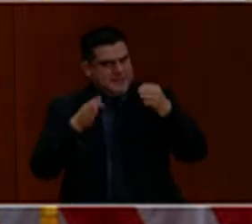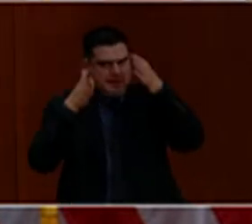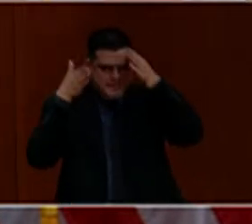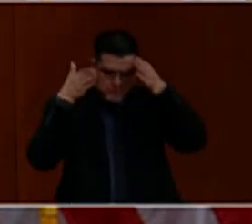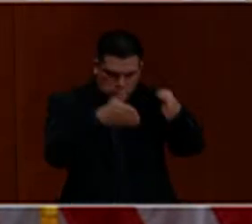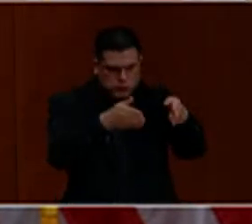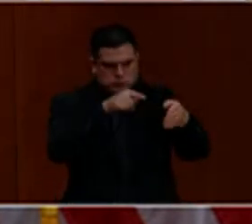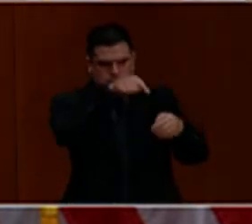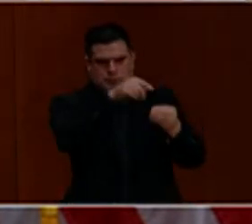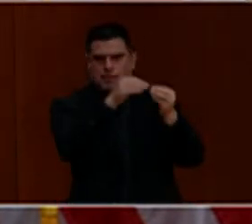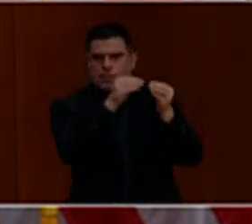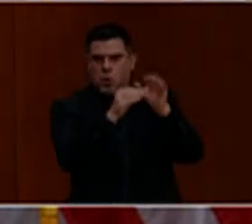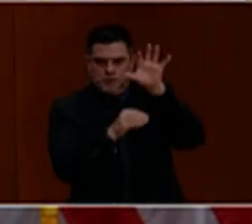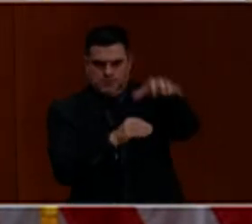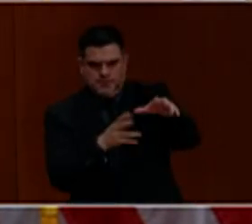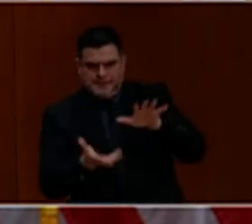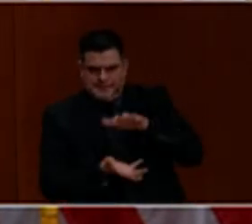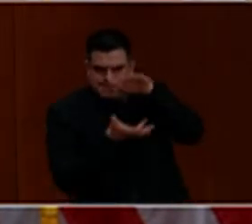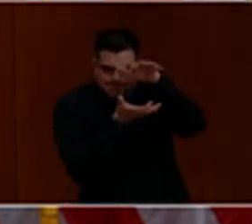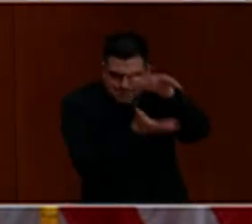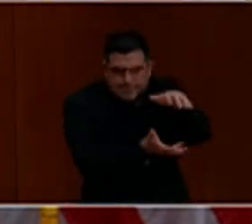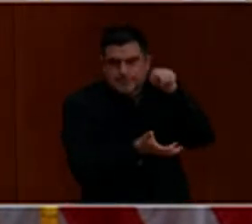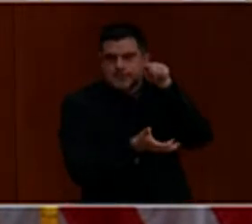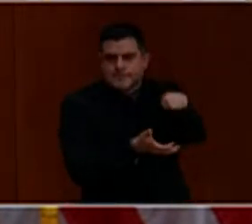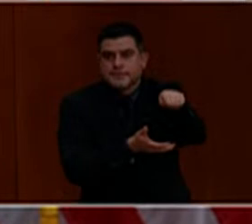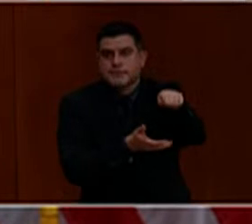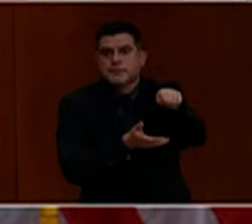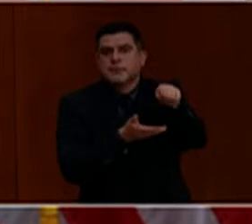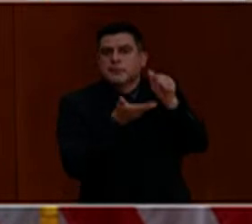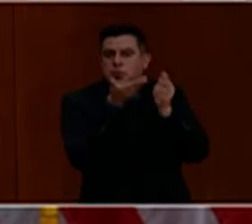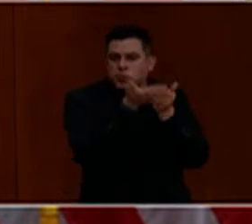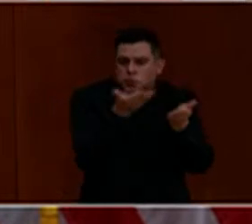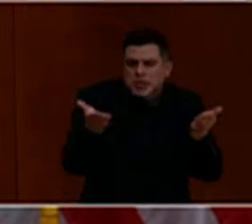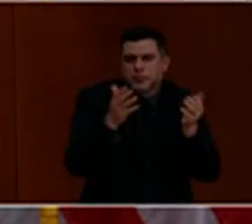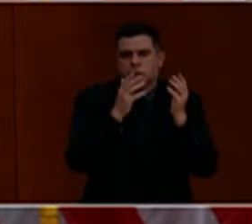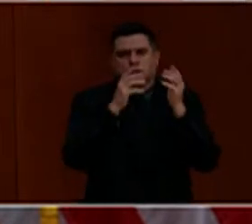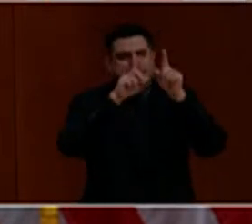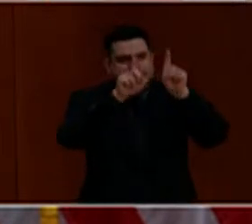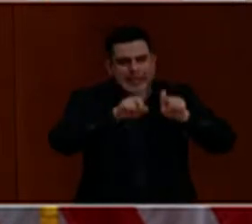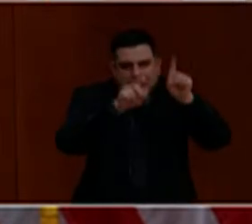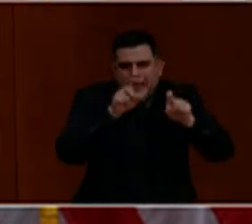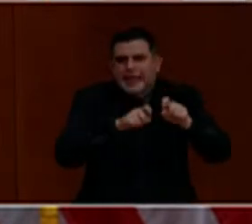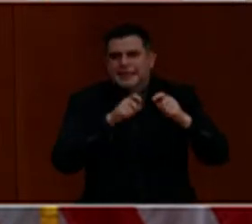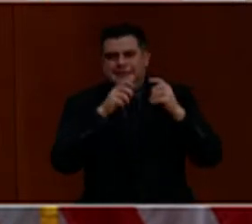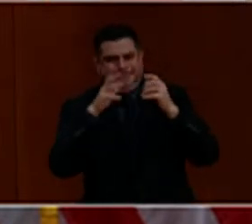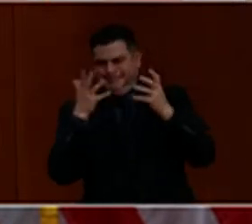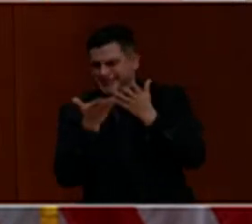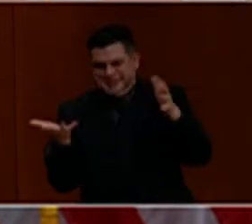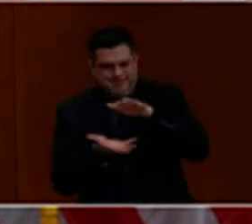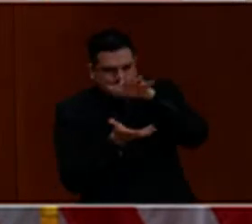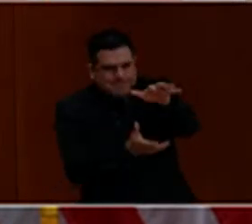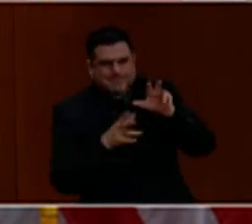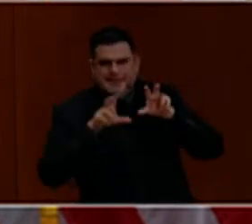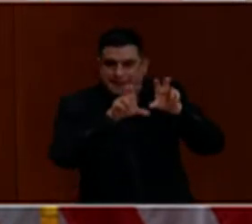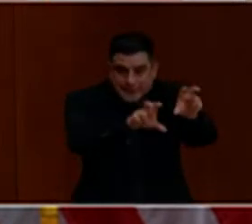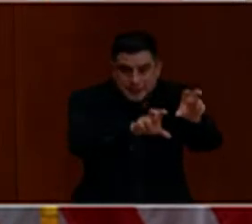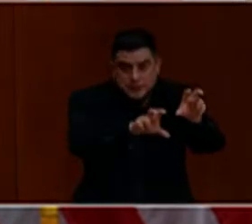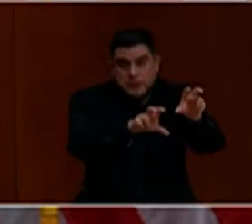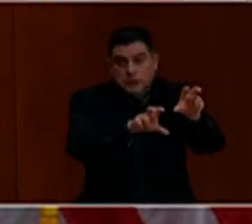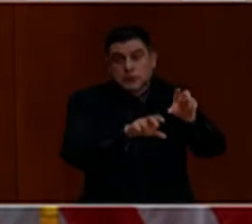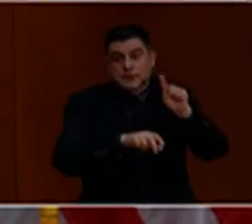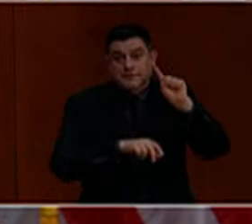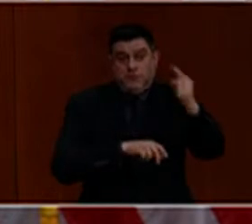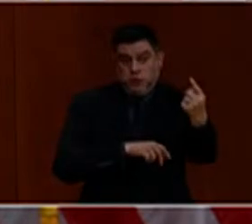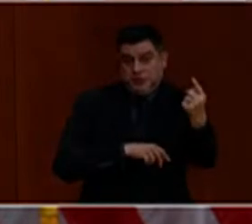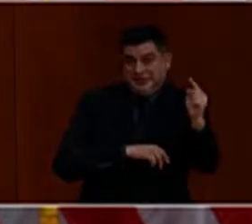say probably the prisons have been second, just in terms of the amount of resources that have been done. And we've gone through, I think, pretty much